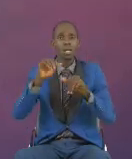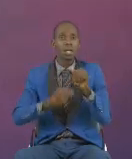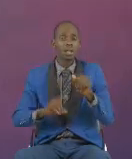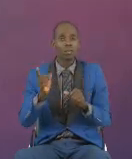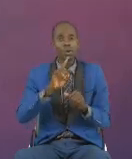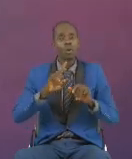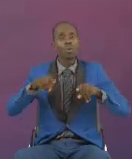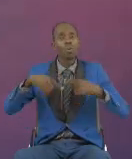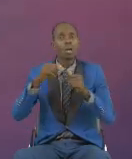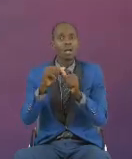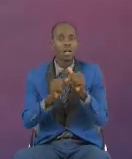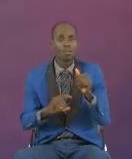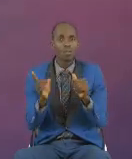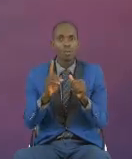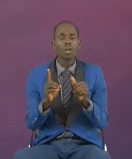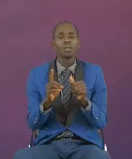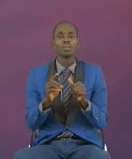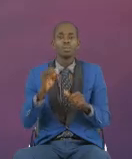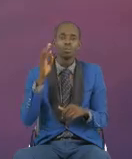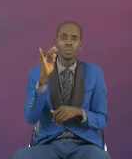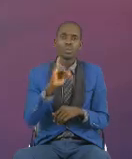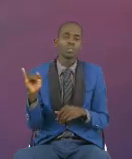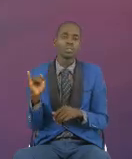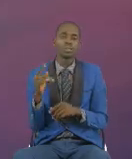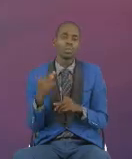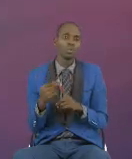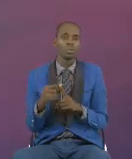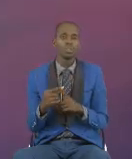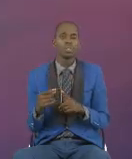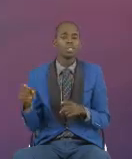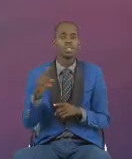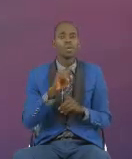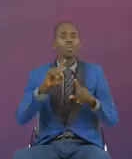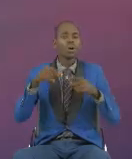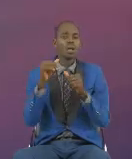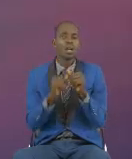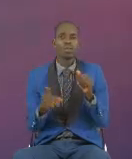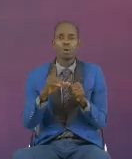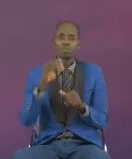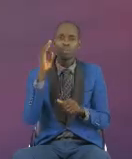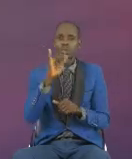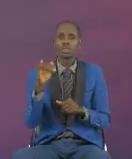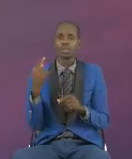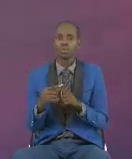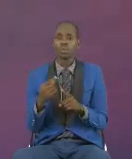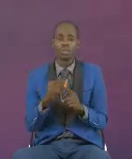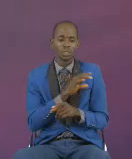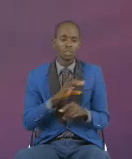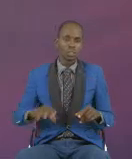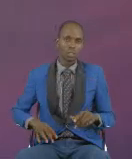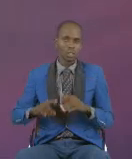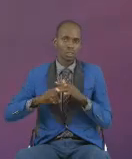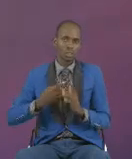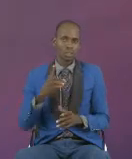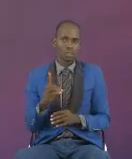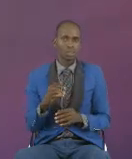everywhere preaching the word. They went everywhere preaching the word. Christ started, he began to